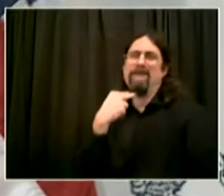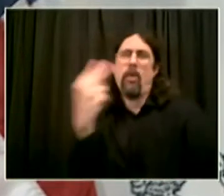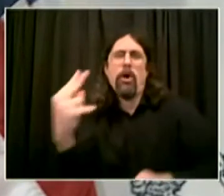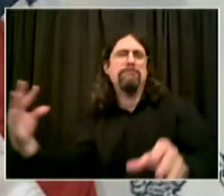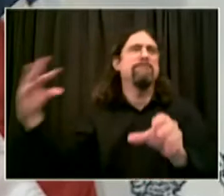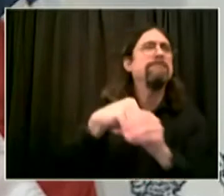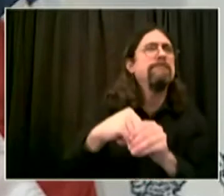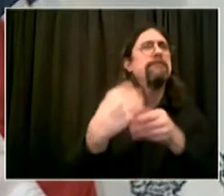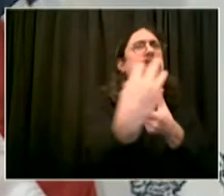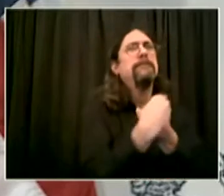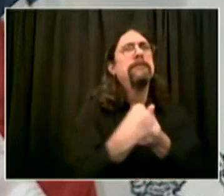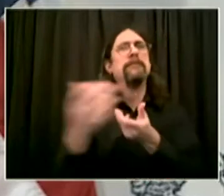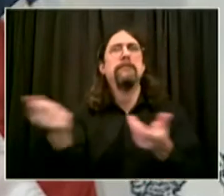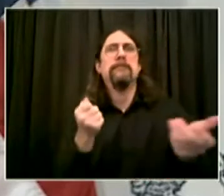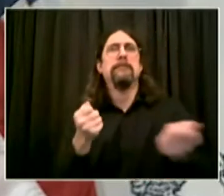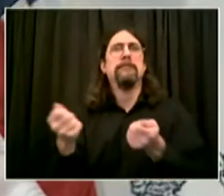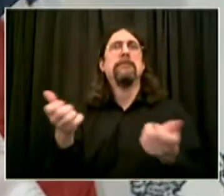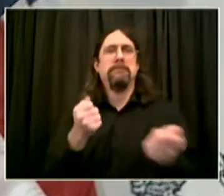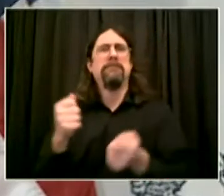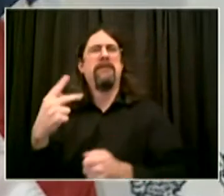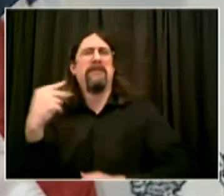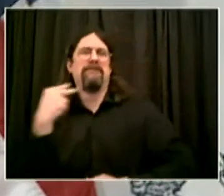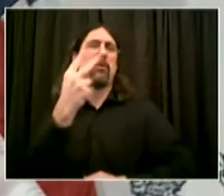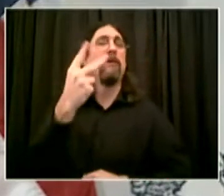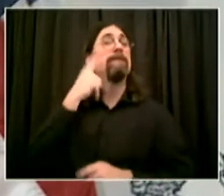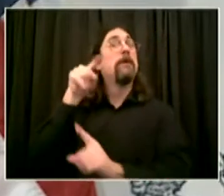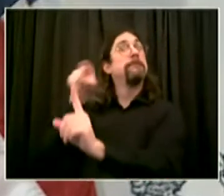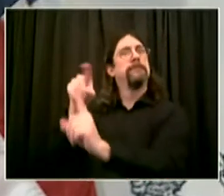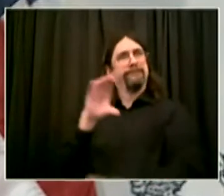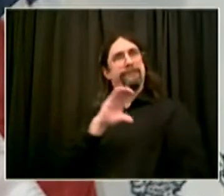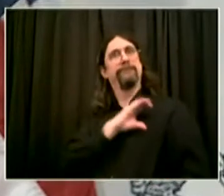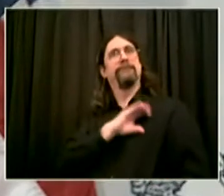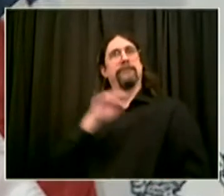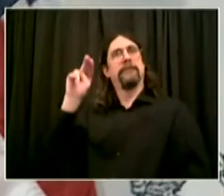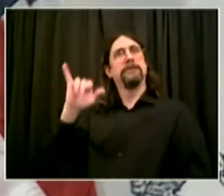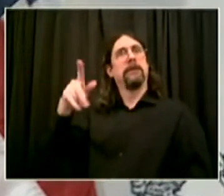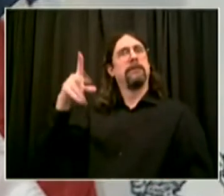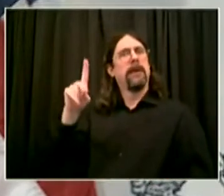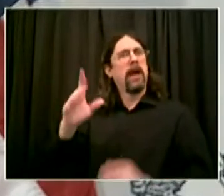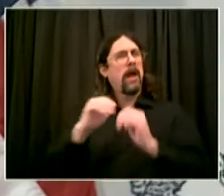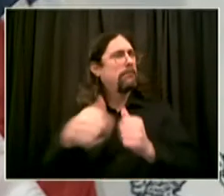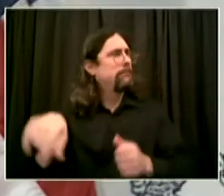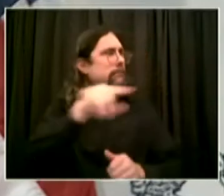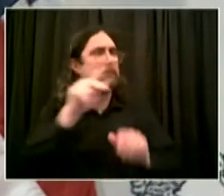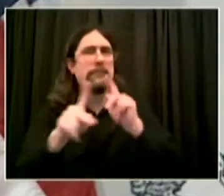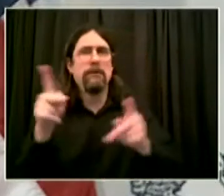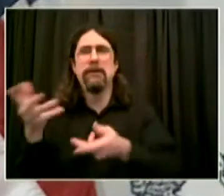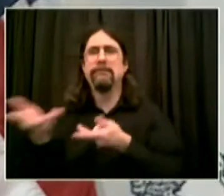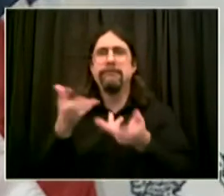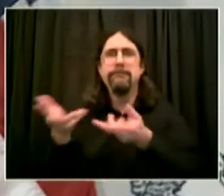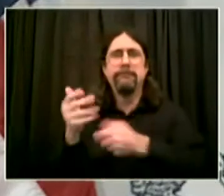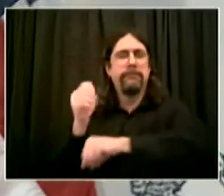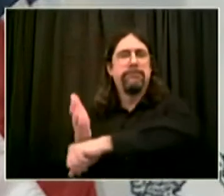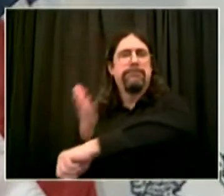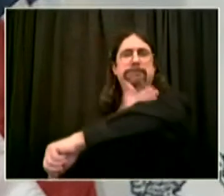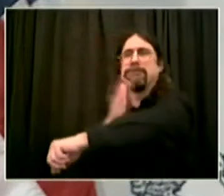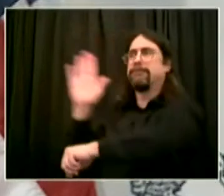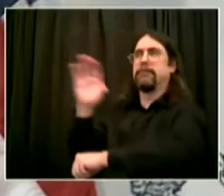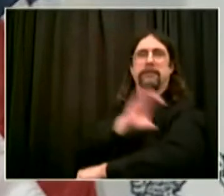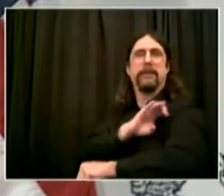what kind of relationship, what kind of changes, what's working, what's not working, and constructively creating